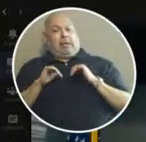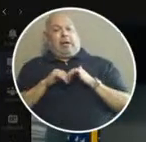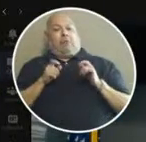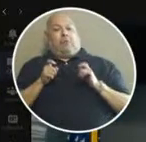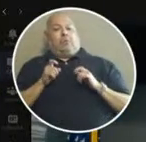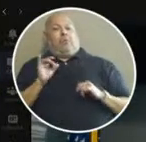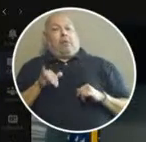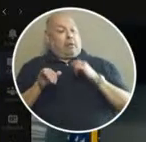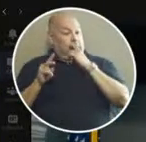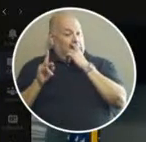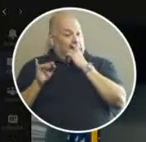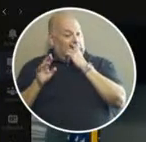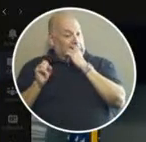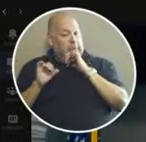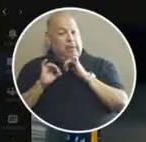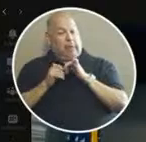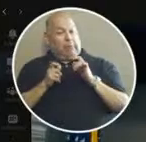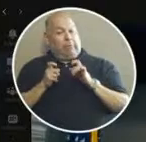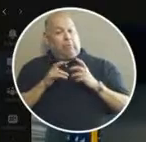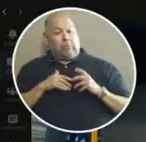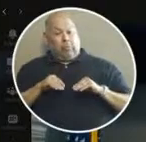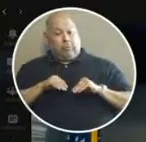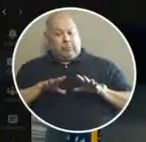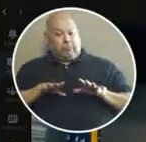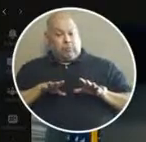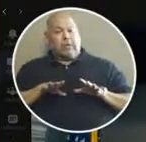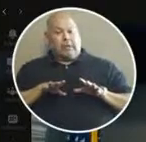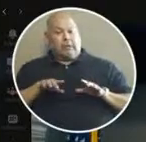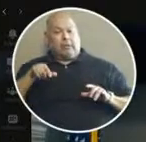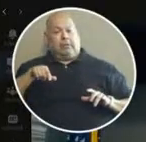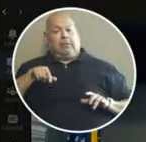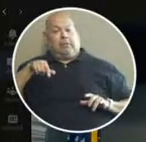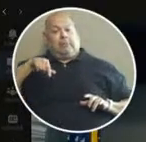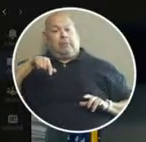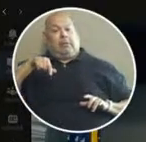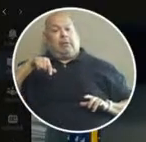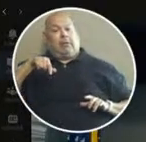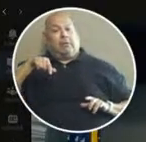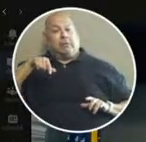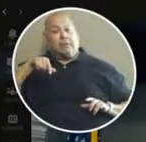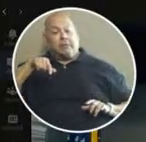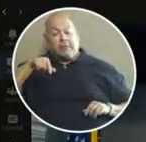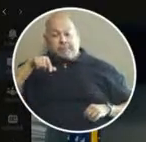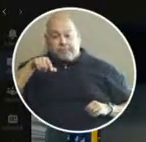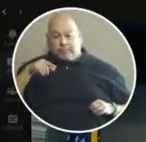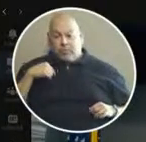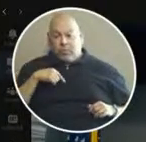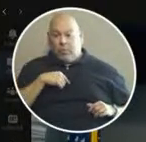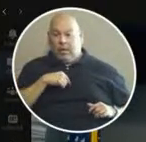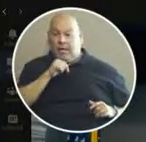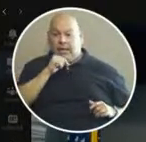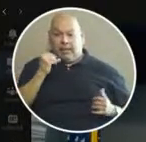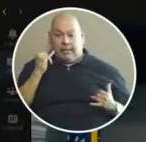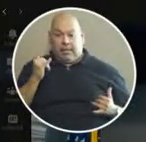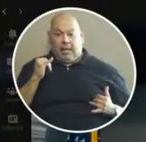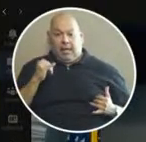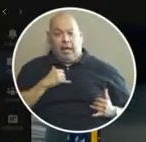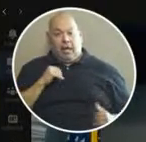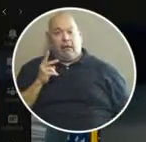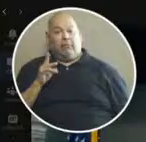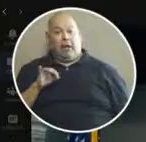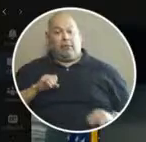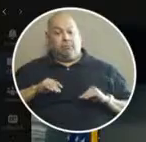the virus and how to control the spread of this virus, especially to our loved ones. We know that this